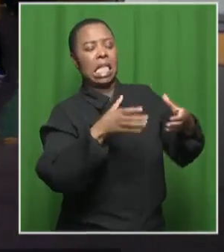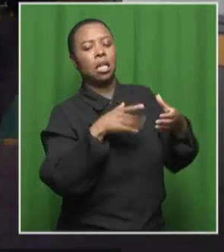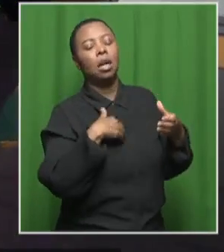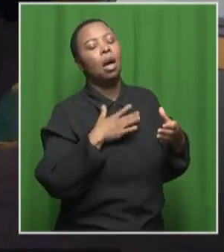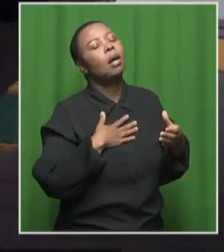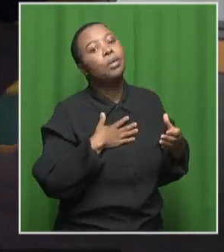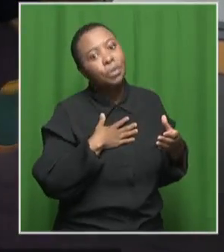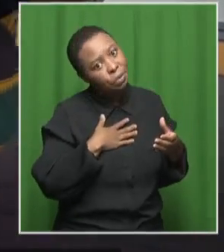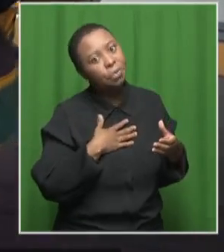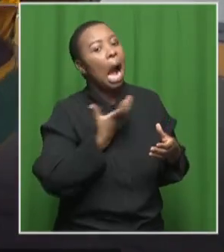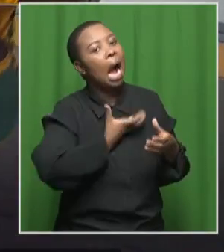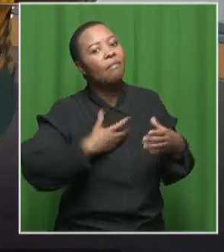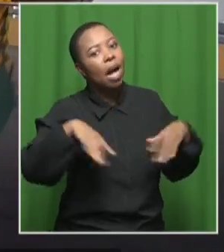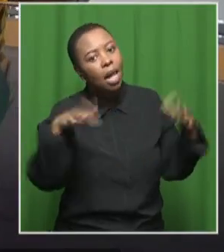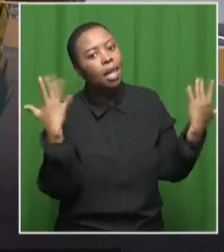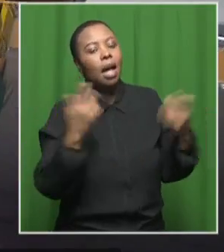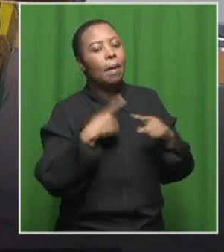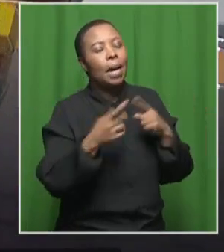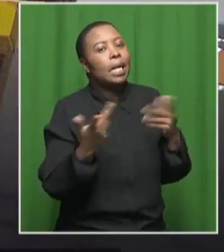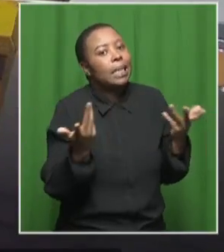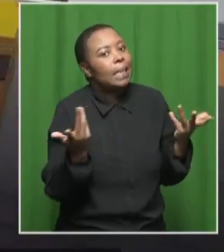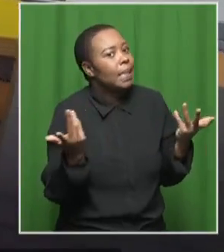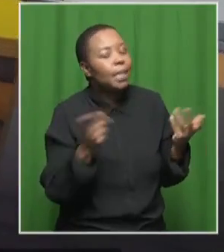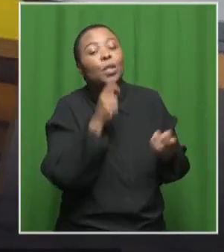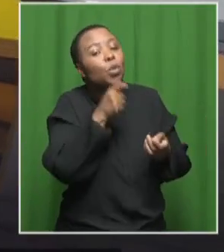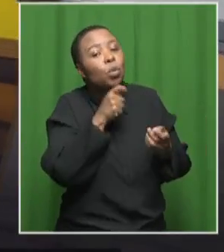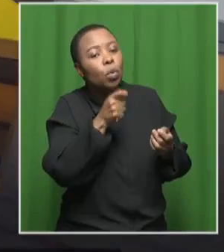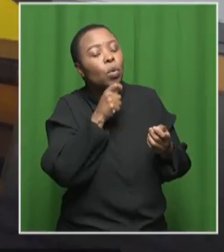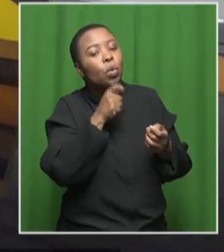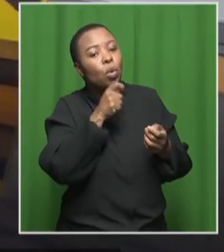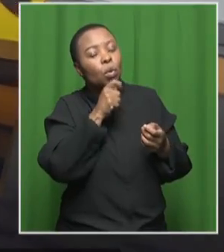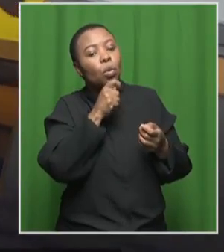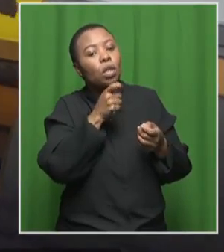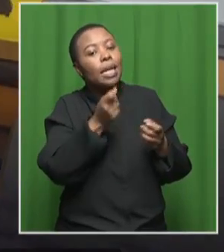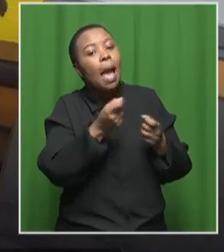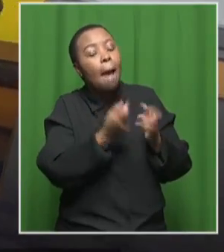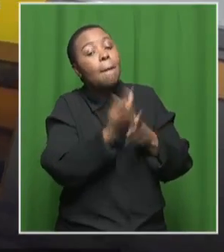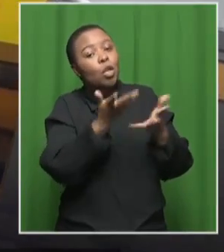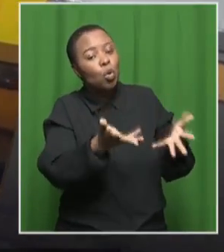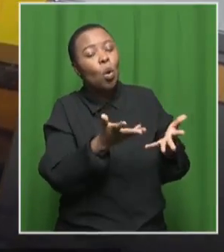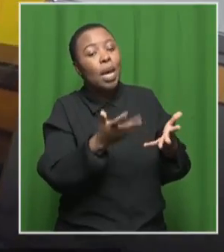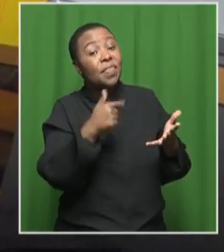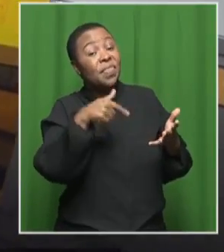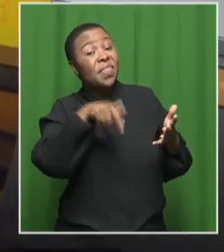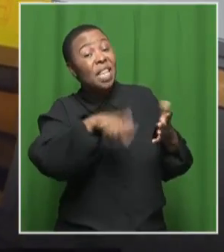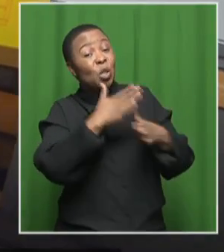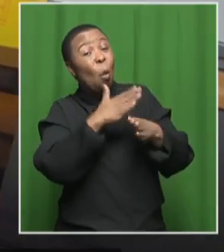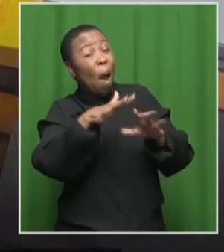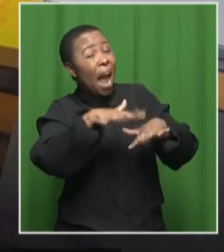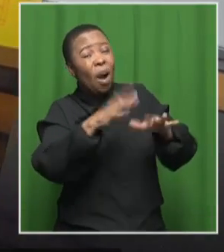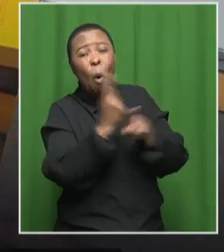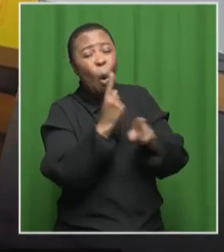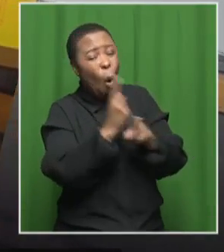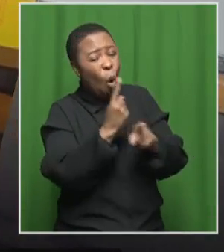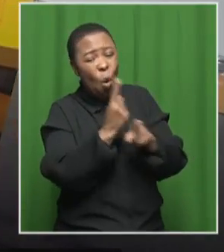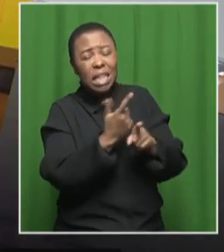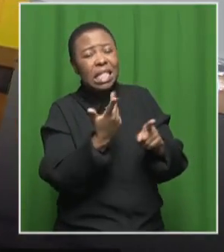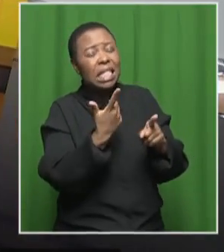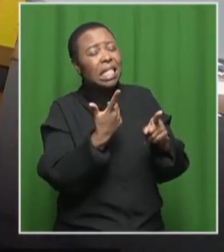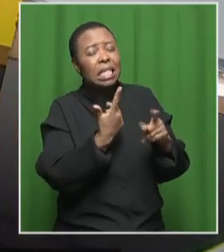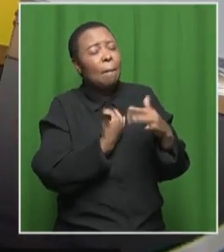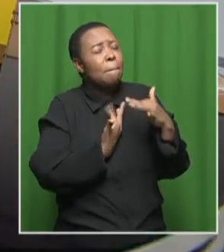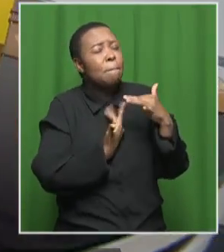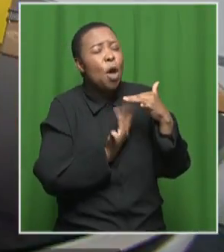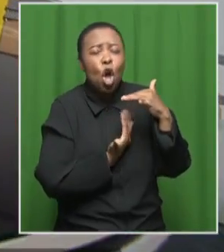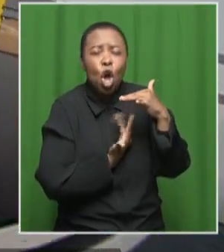your uncomfortable laughter, but it's not laughter, it's real, because it's very real. It is this industry, we've always said it, it is driven by passion, it's